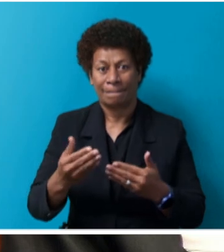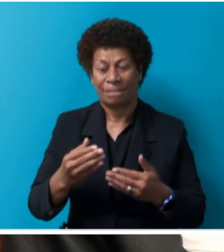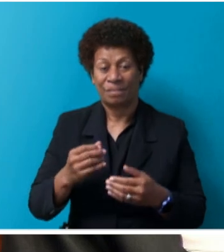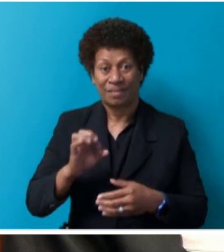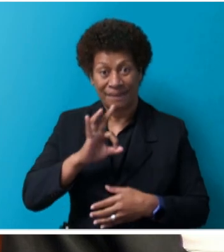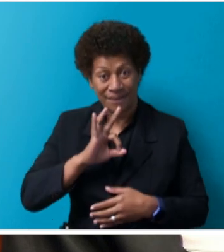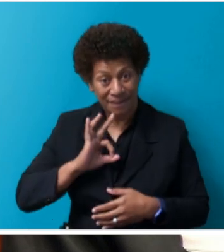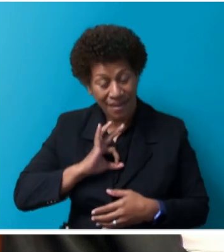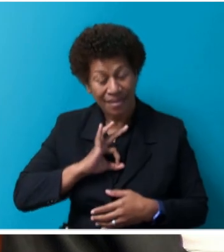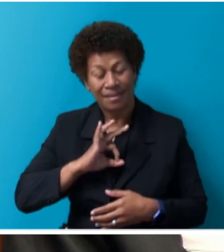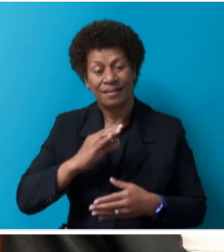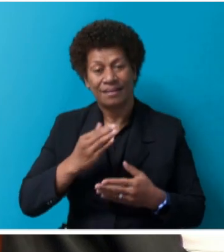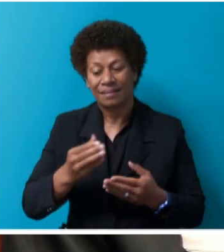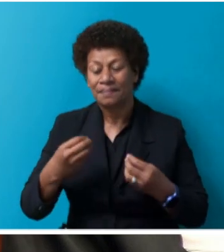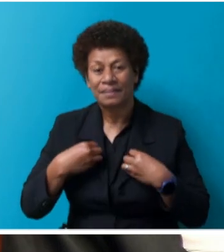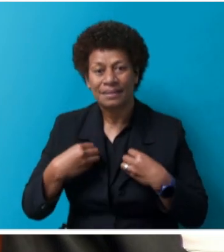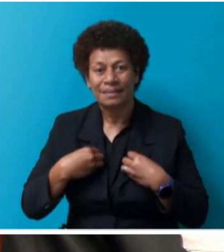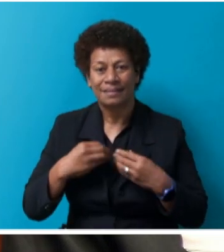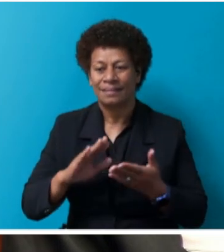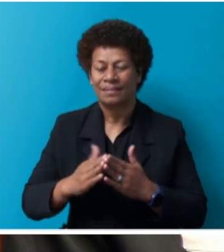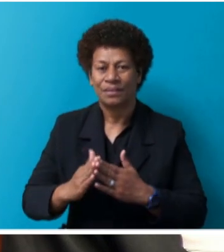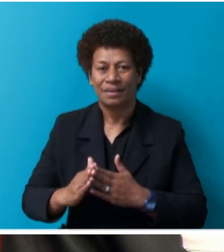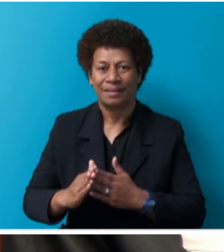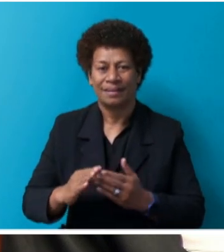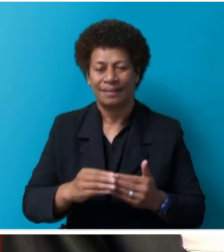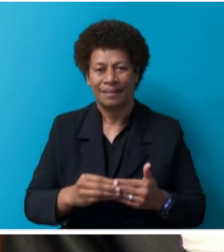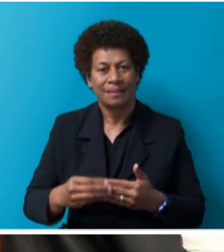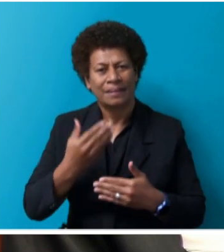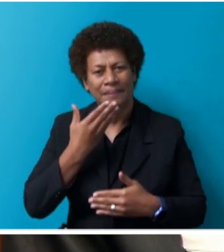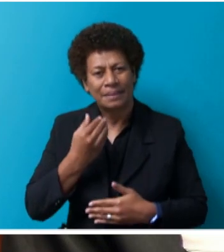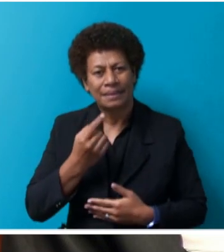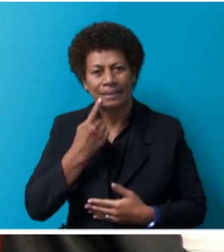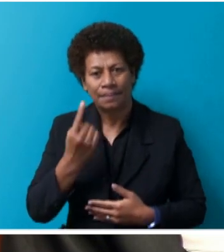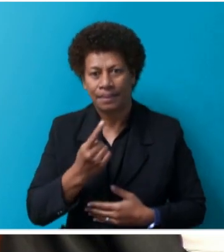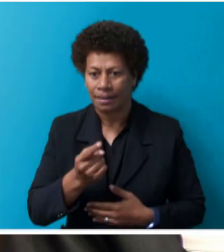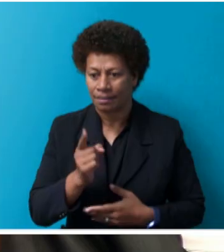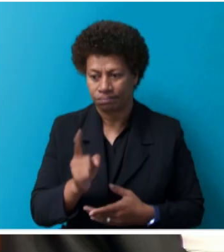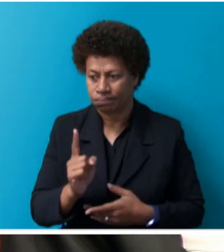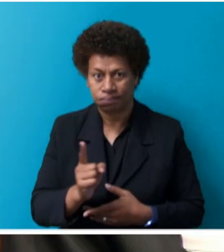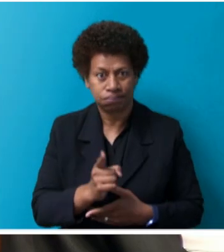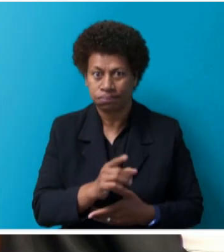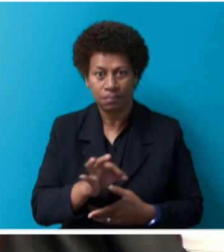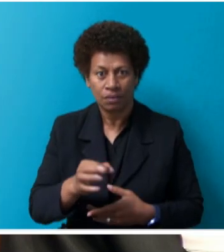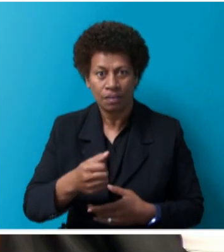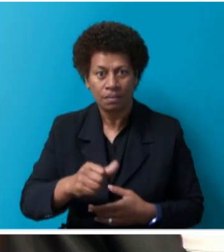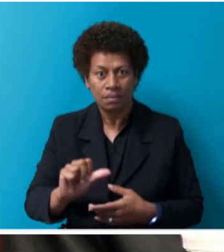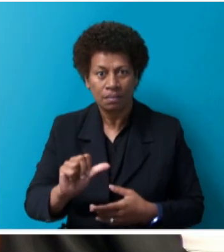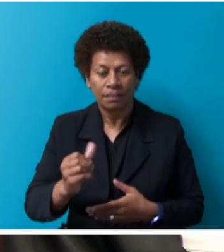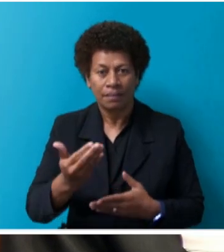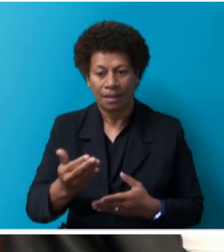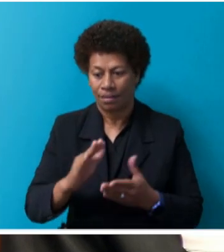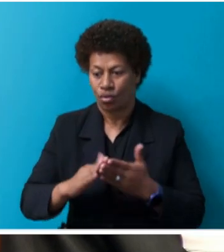in business sector, and our community leaders, please speak out against gender-based violence and encourage your homes and communities